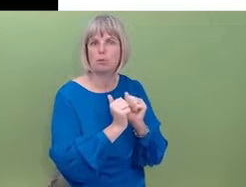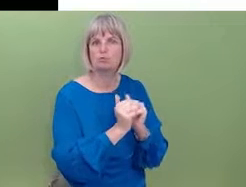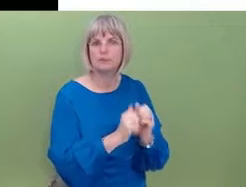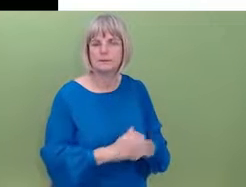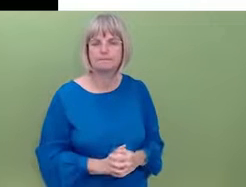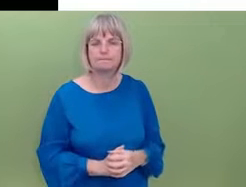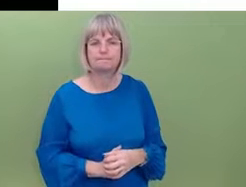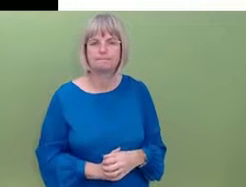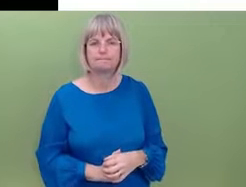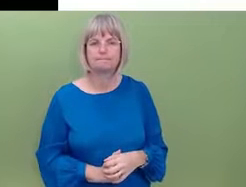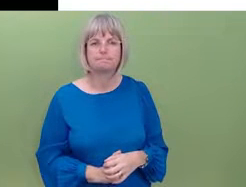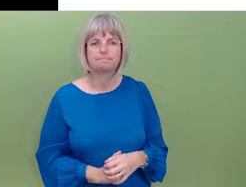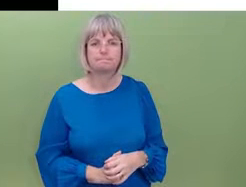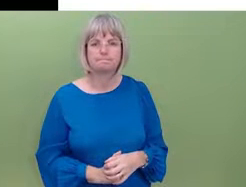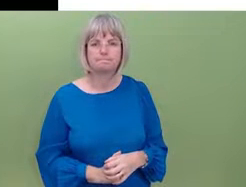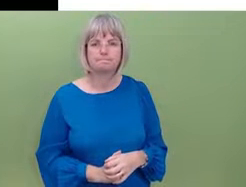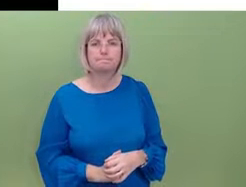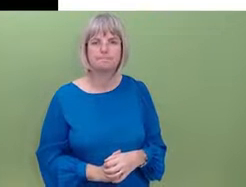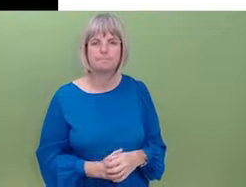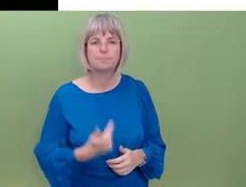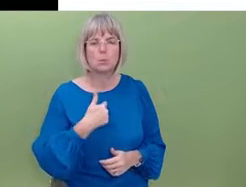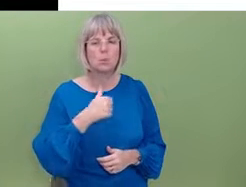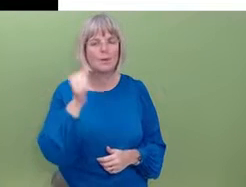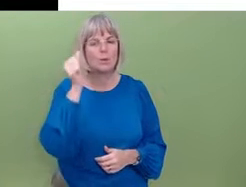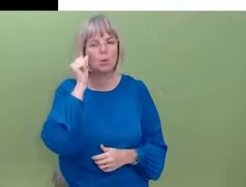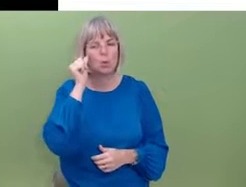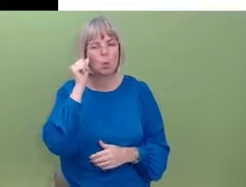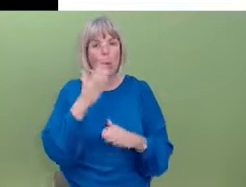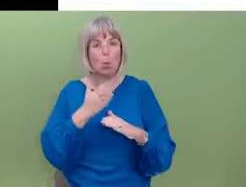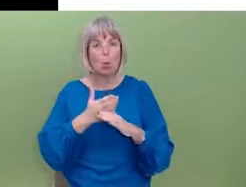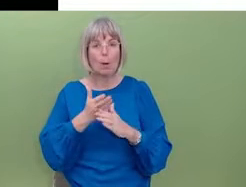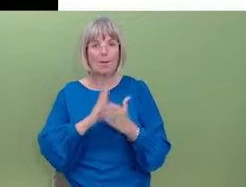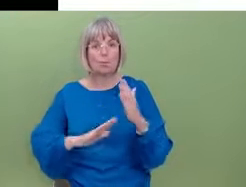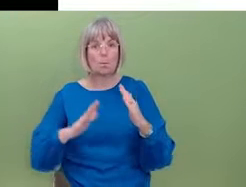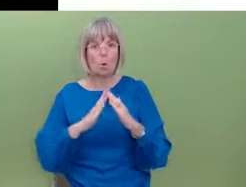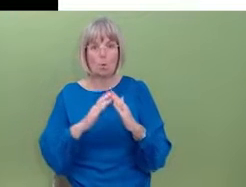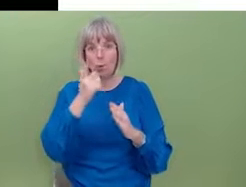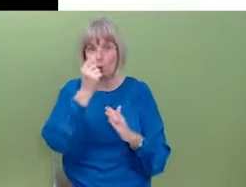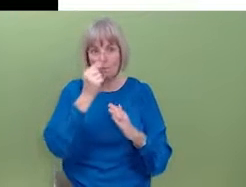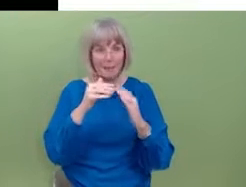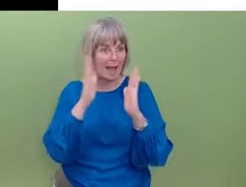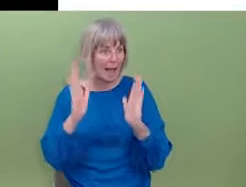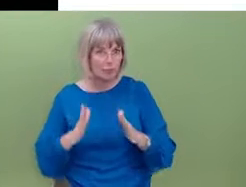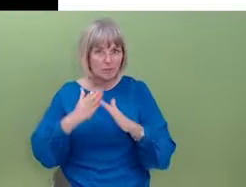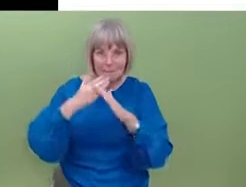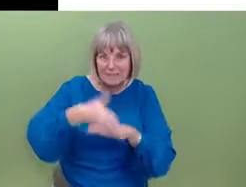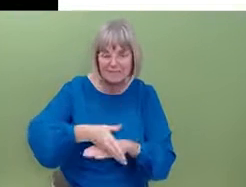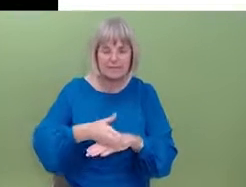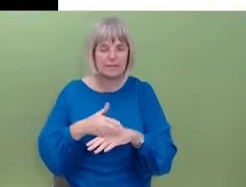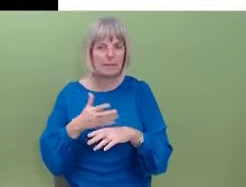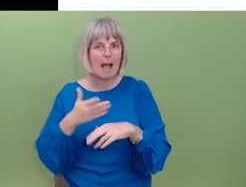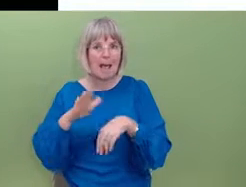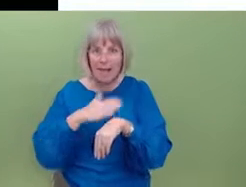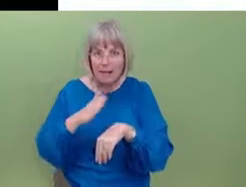We know that when working from home, young people may be in busy households with pets and siblings and parents. So we need to